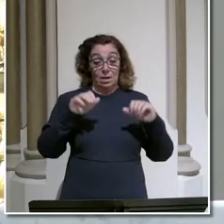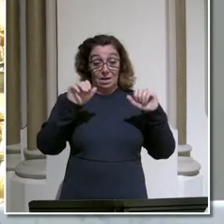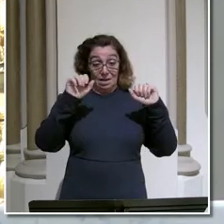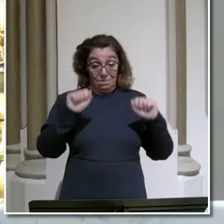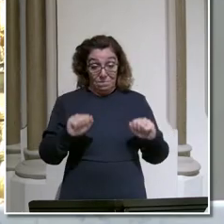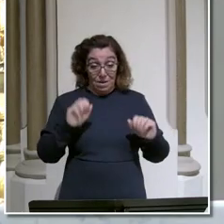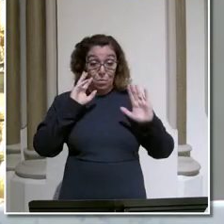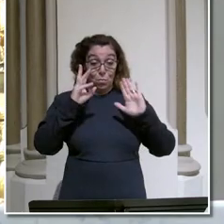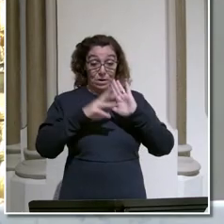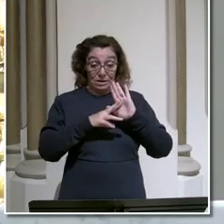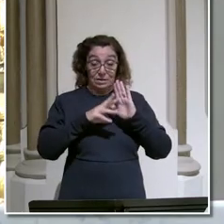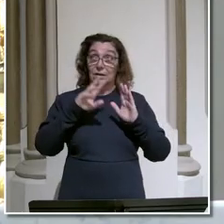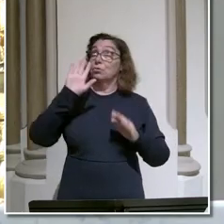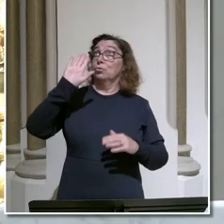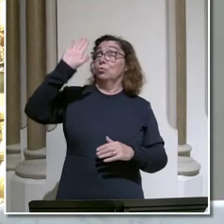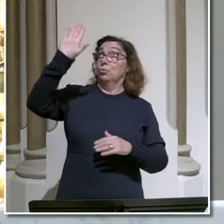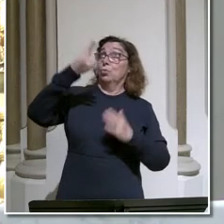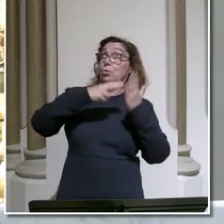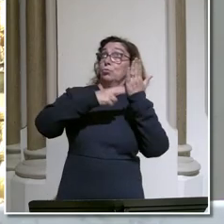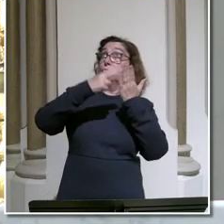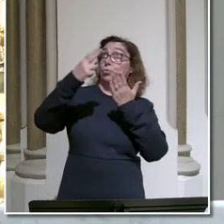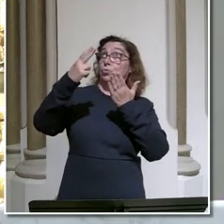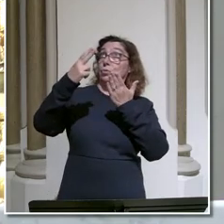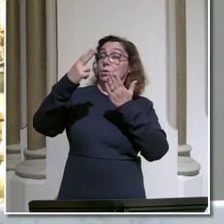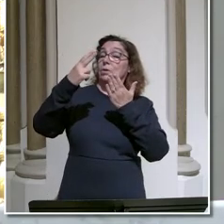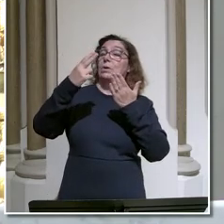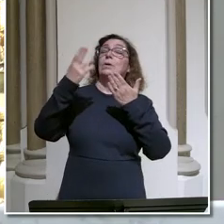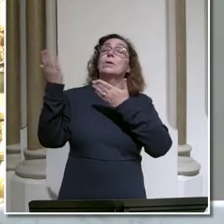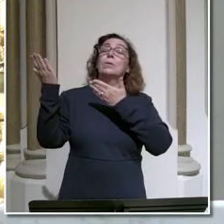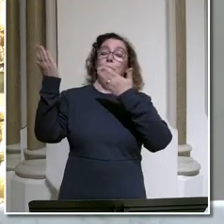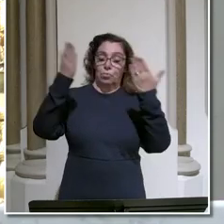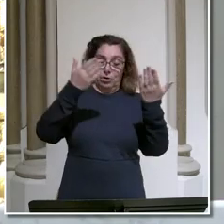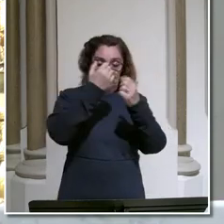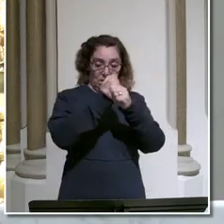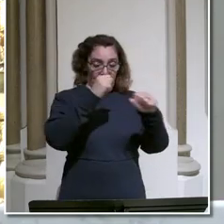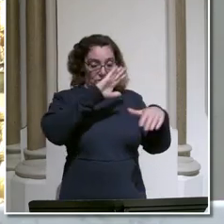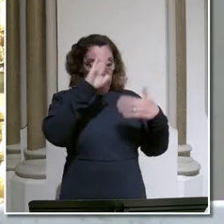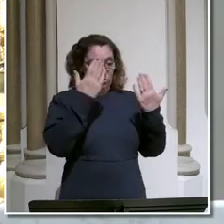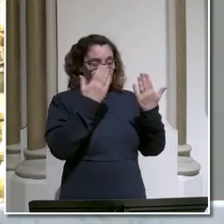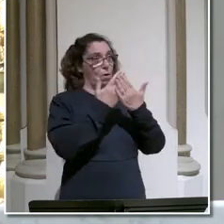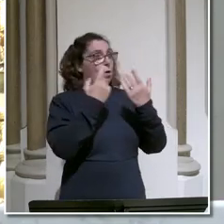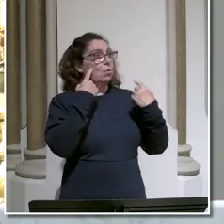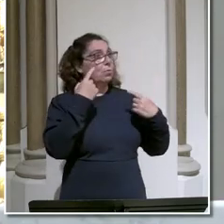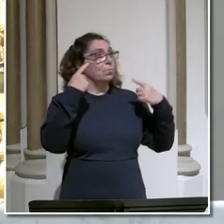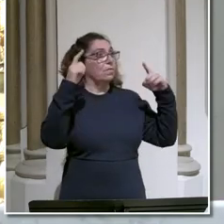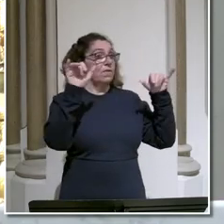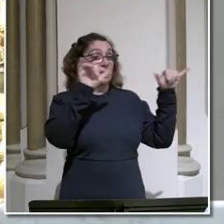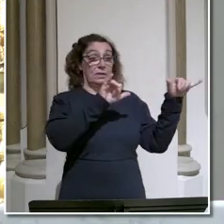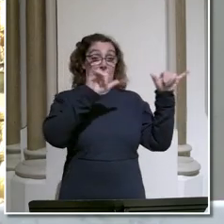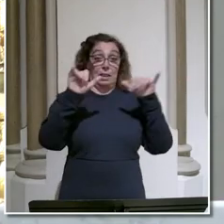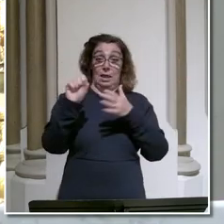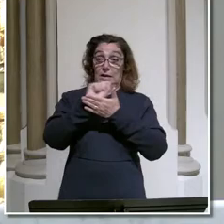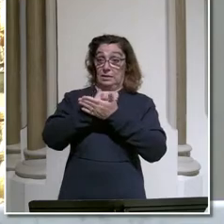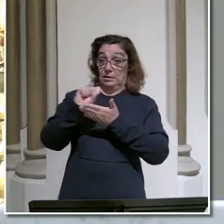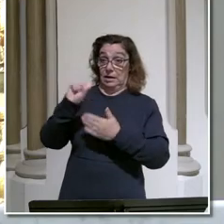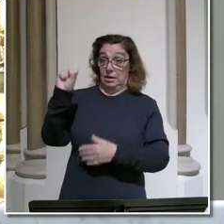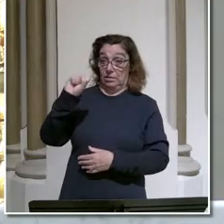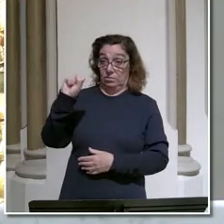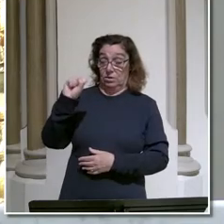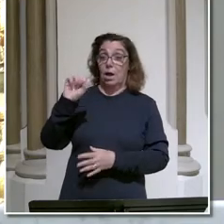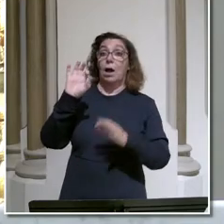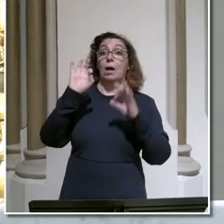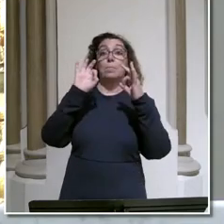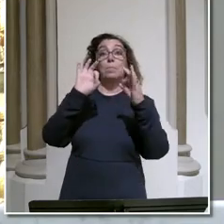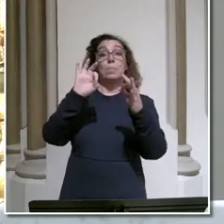witnessing to your truth bring salvation to those who profess, as he did, an unblemished